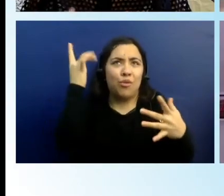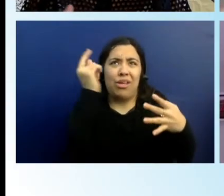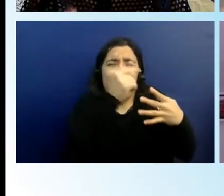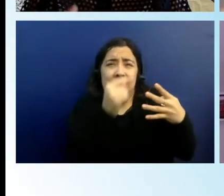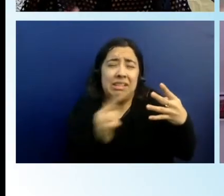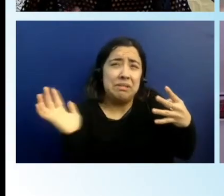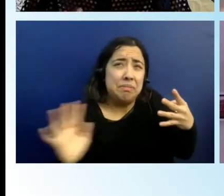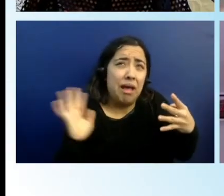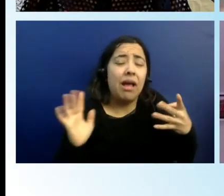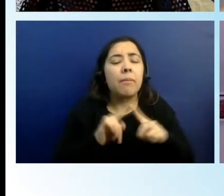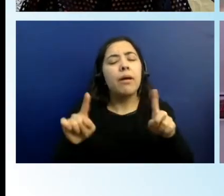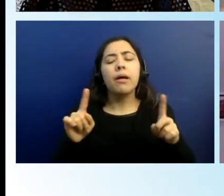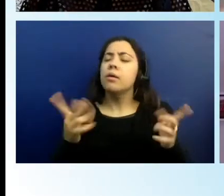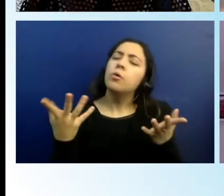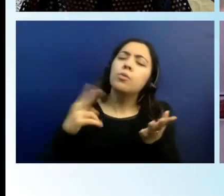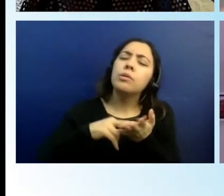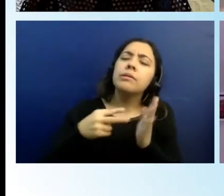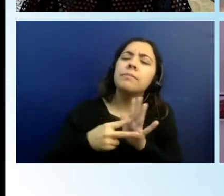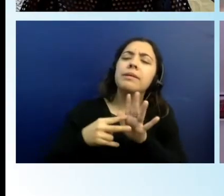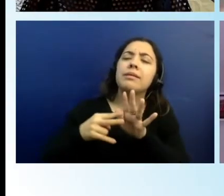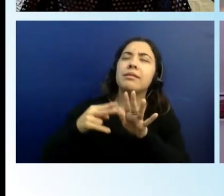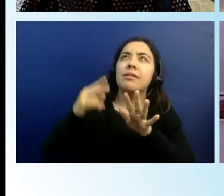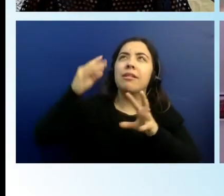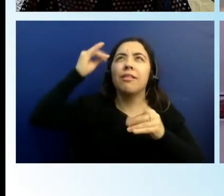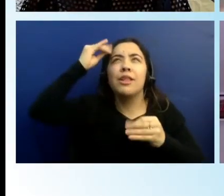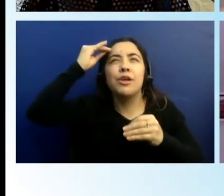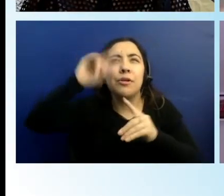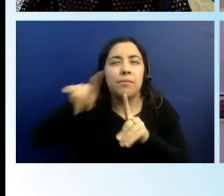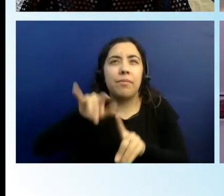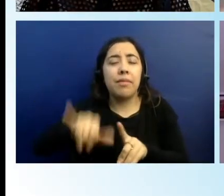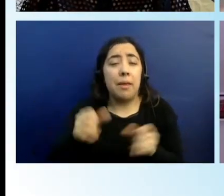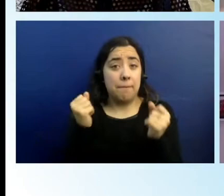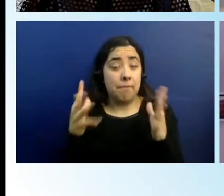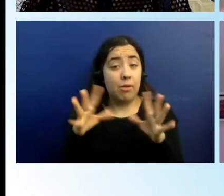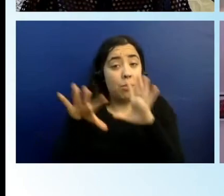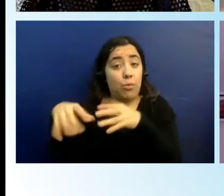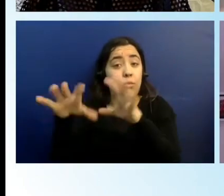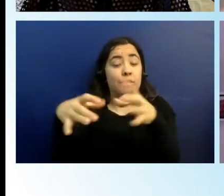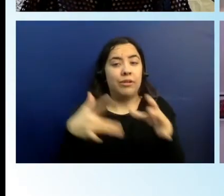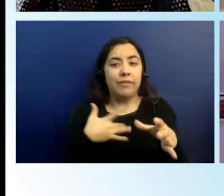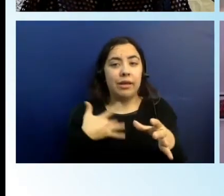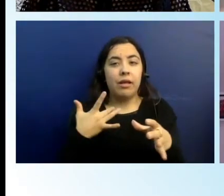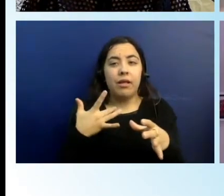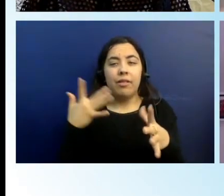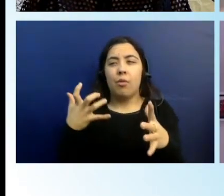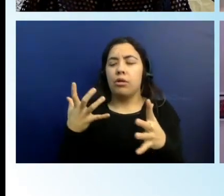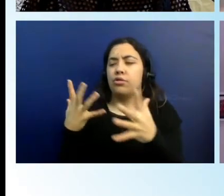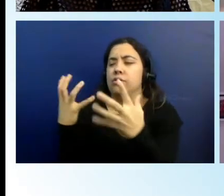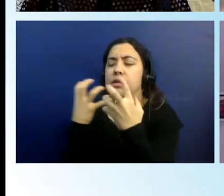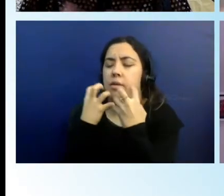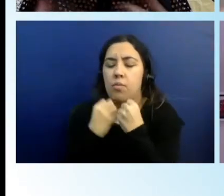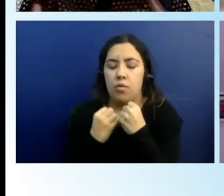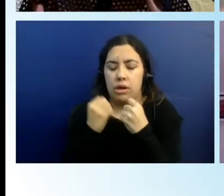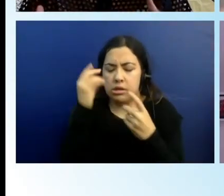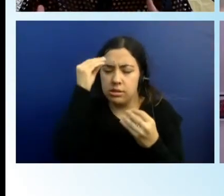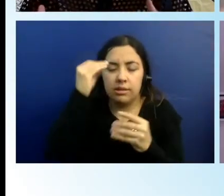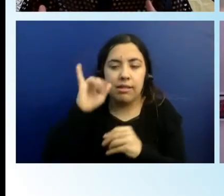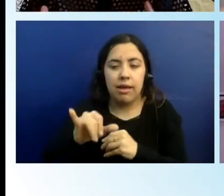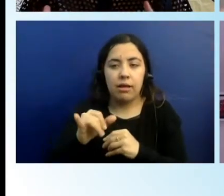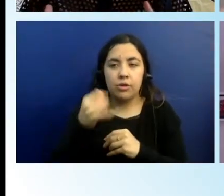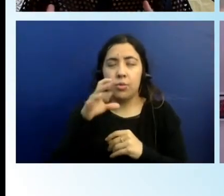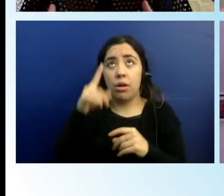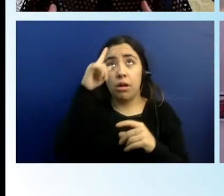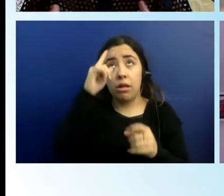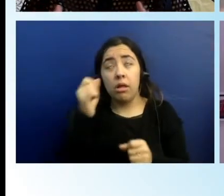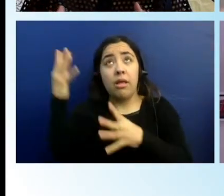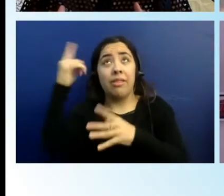of organizations that want it to really embrace that. And so don't feel compelled to make something that has to last forever. Or don't feel compelled